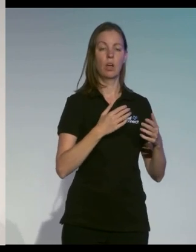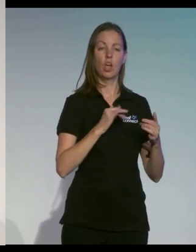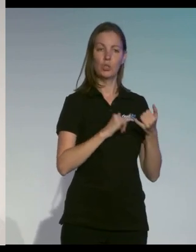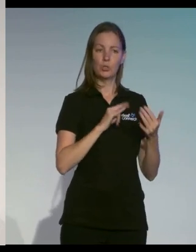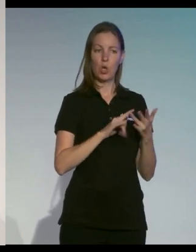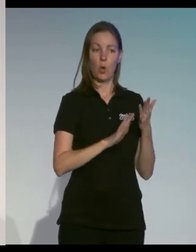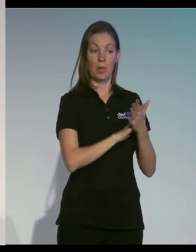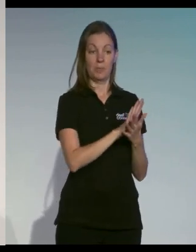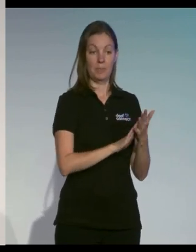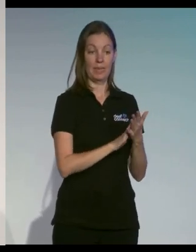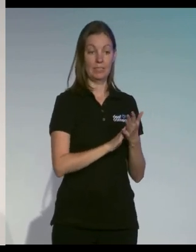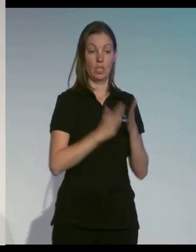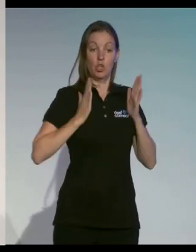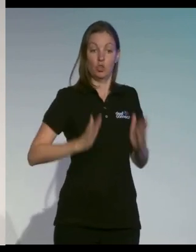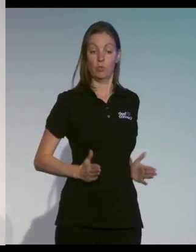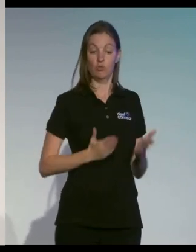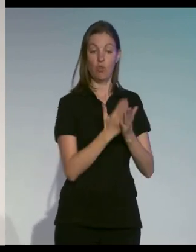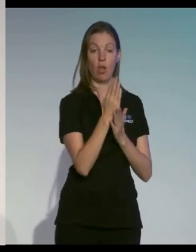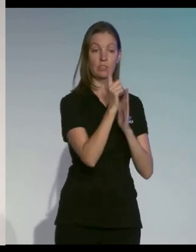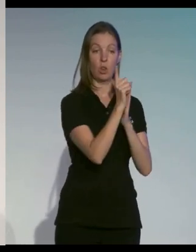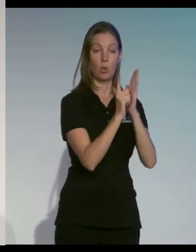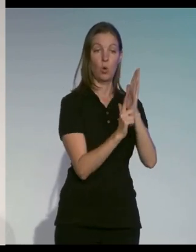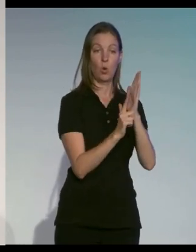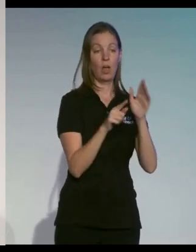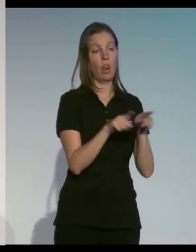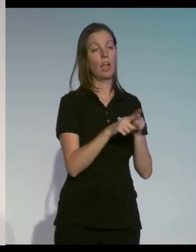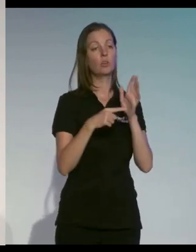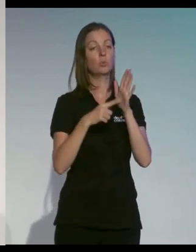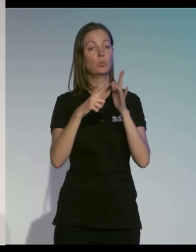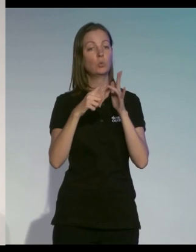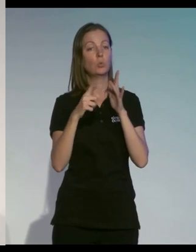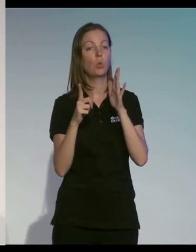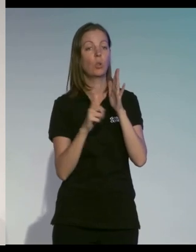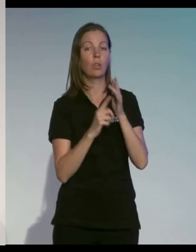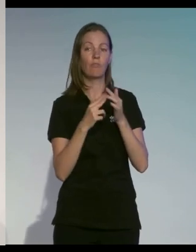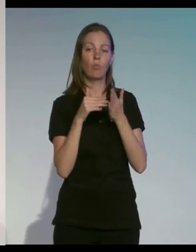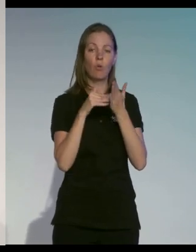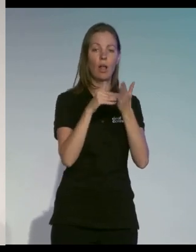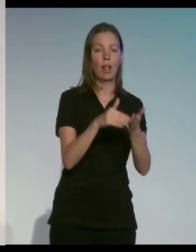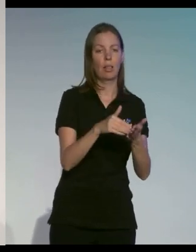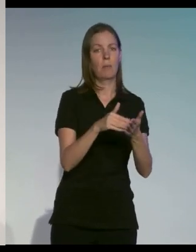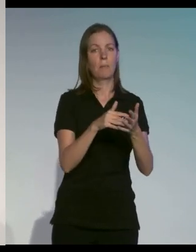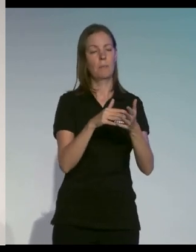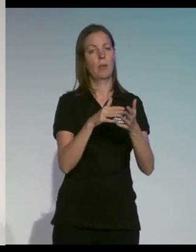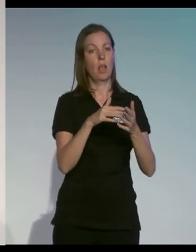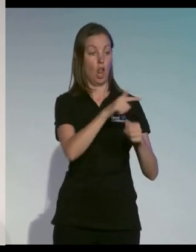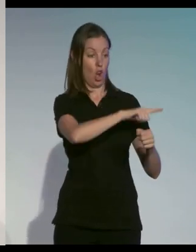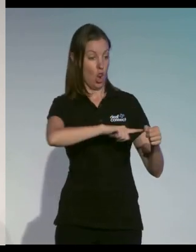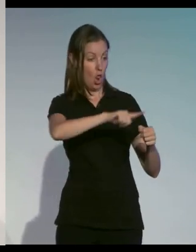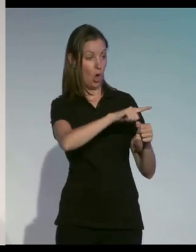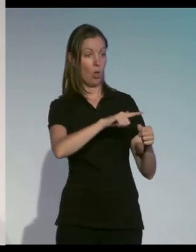do. It can provide you with a tool to assist in achieving reform at the local